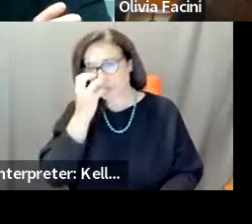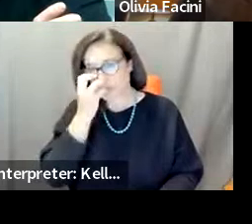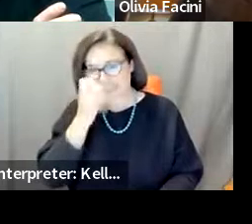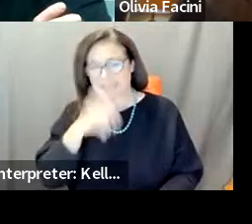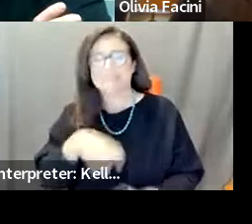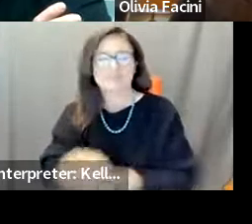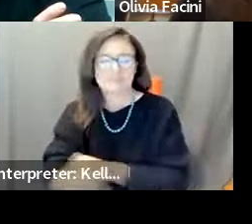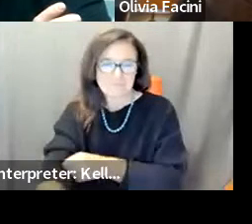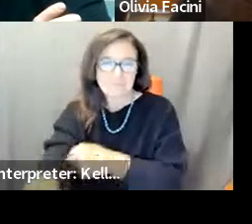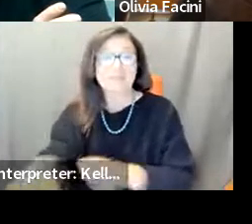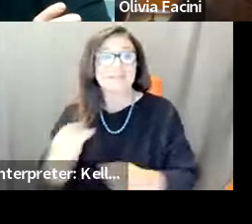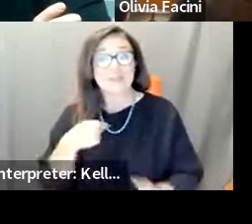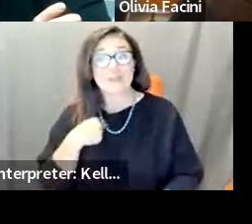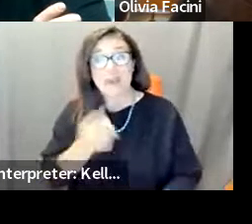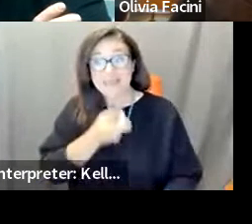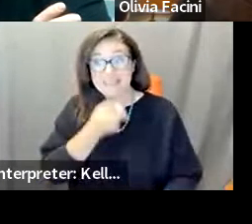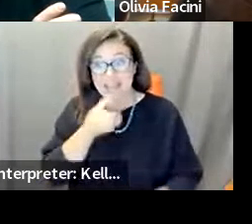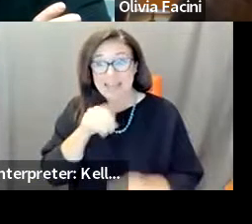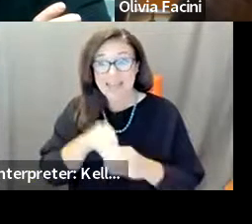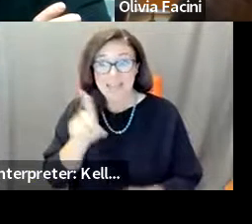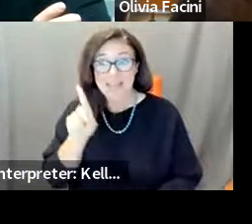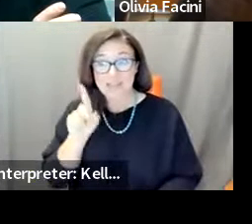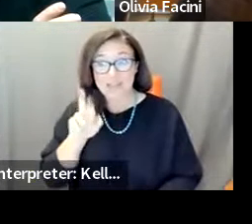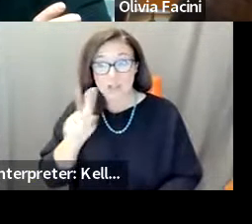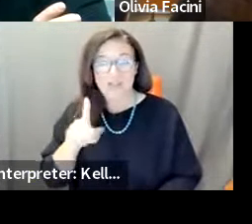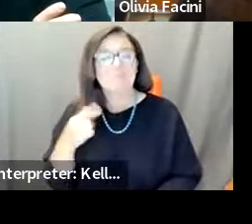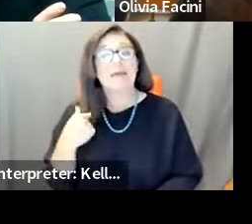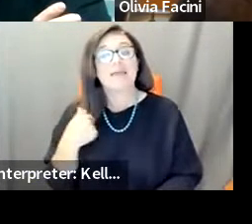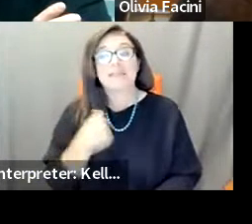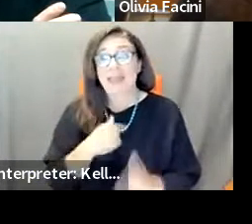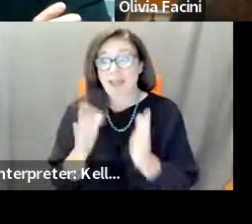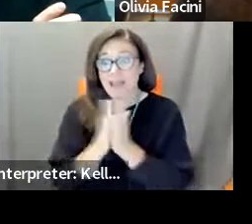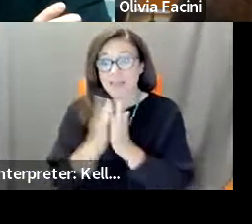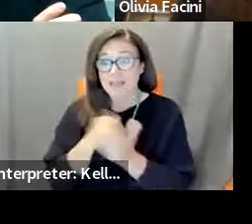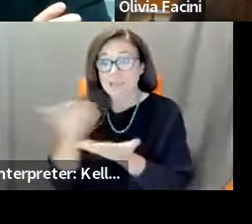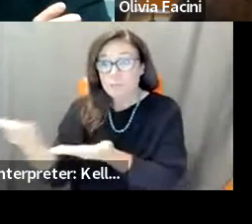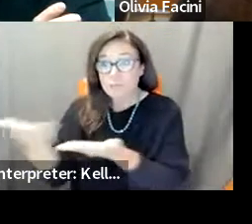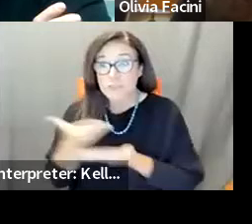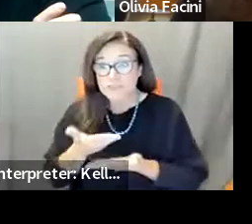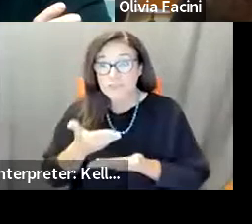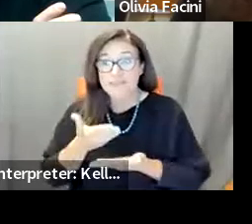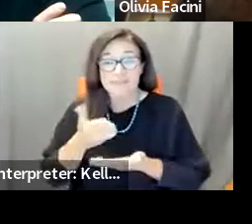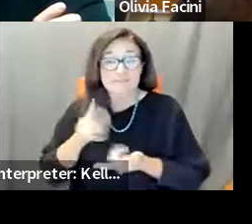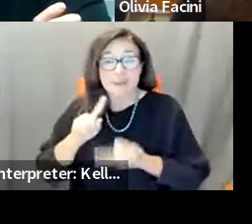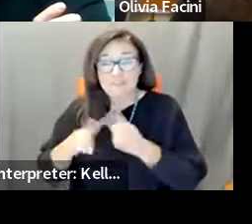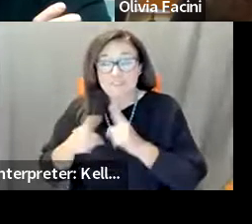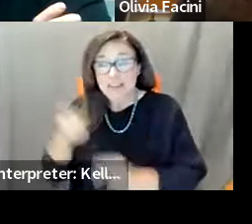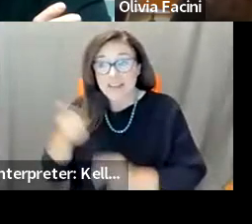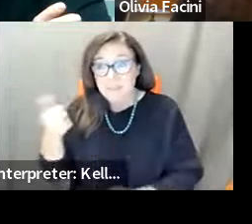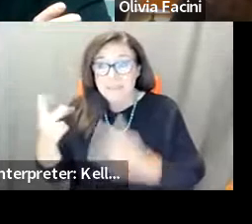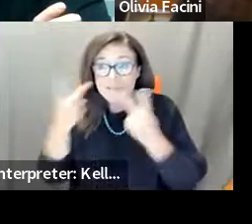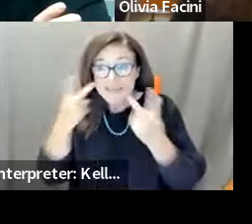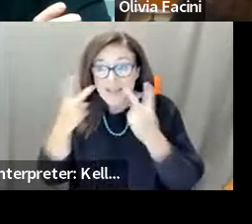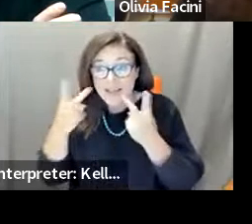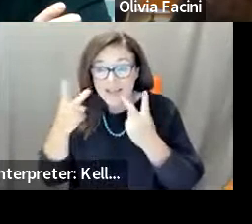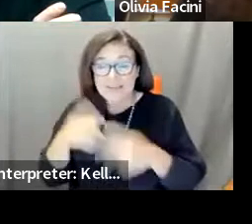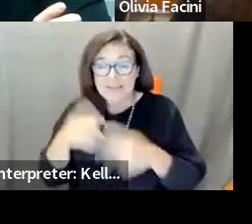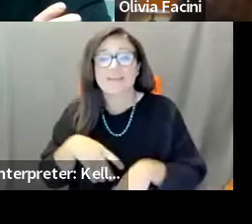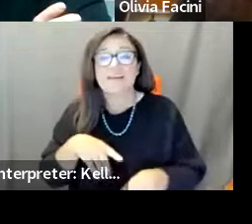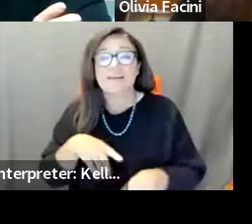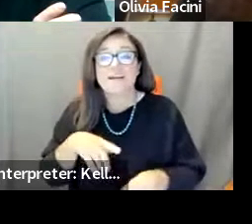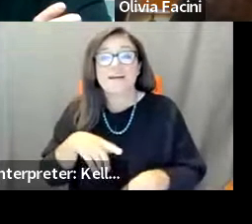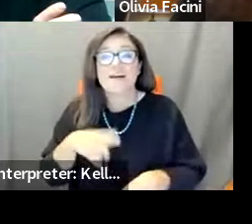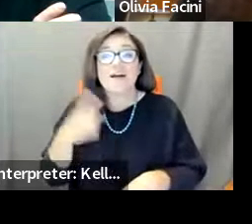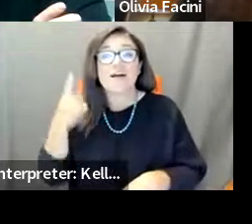invite anyone that was sighted, whether it's a friend or family member, so that they can kind of get a little bit of an idea of what it's